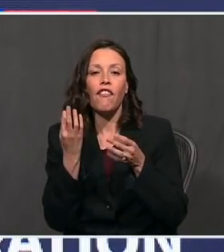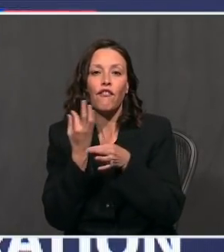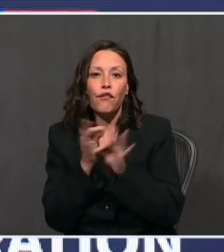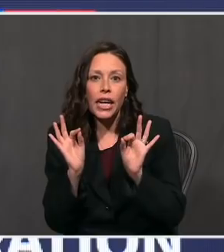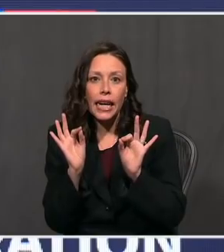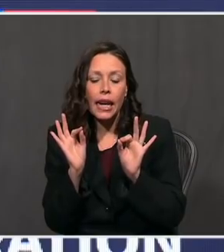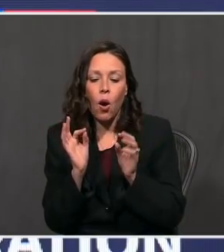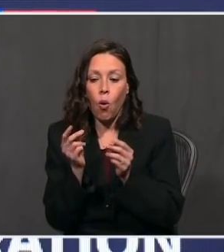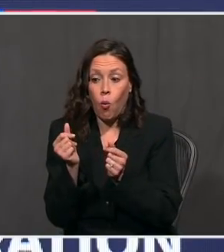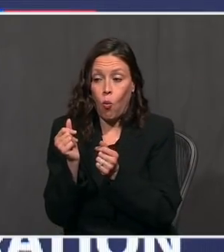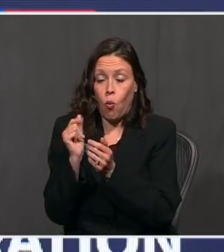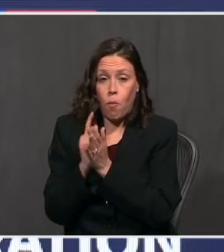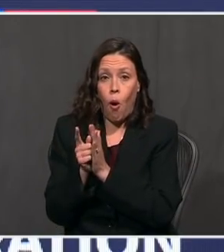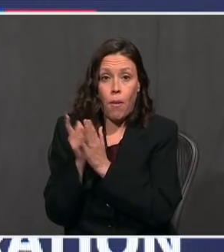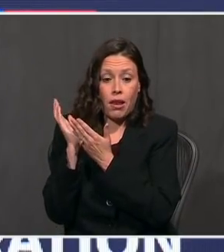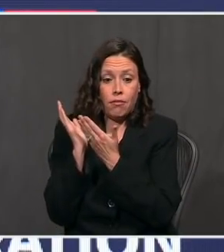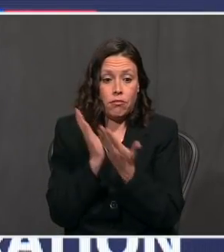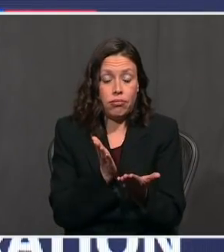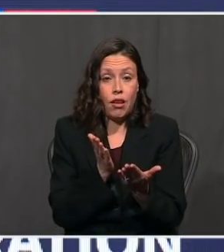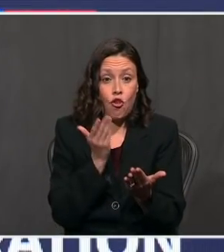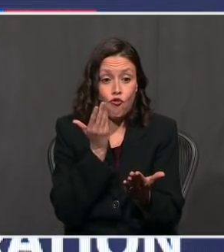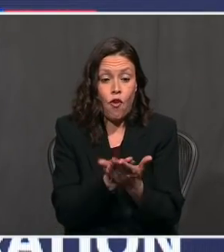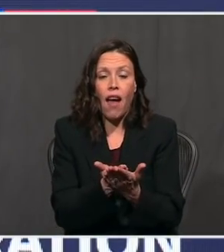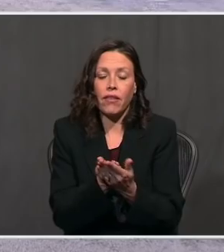the moment the vaccines arrive.